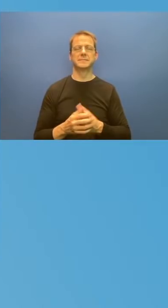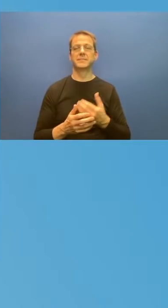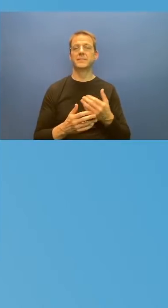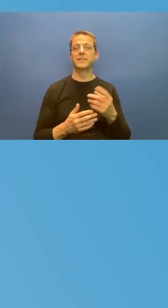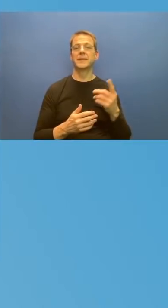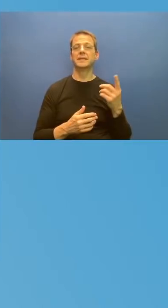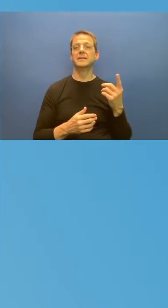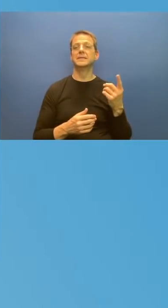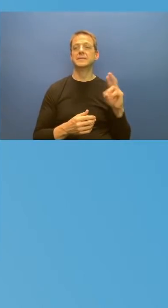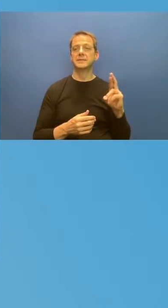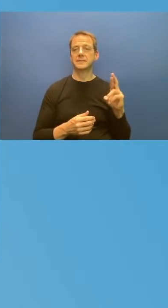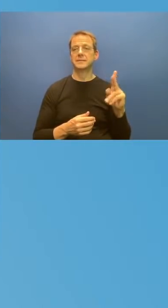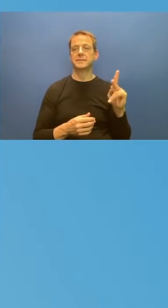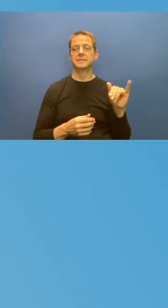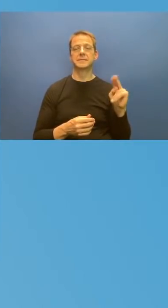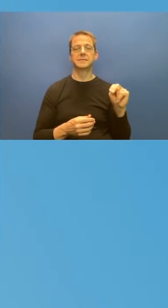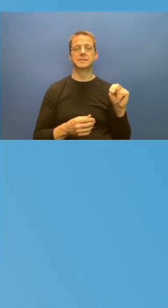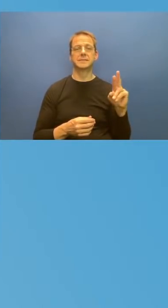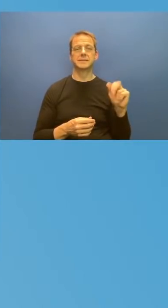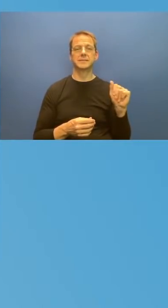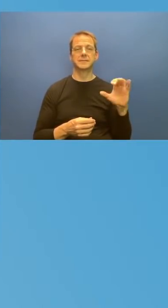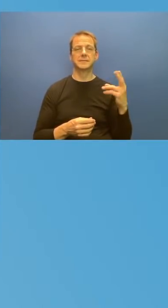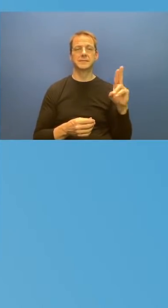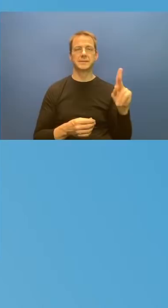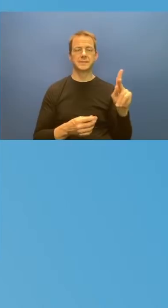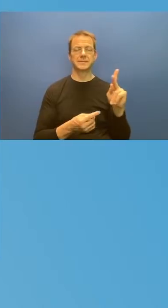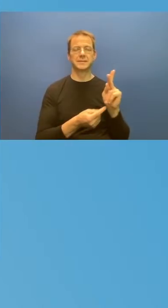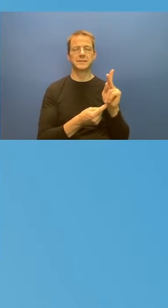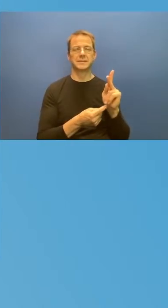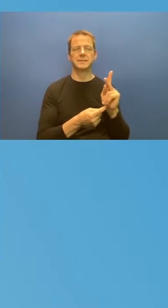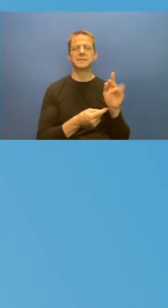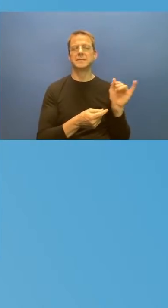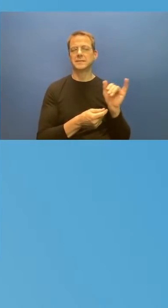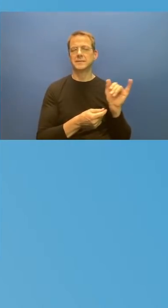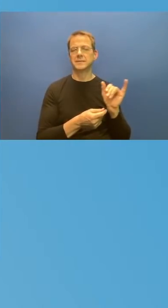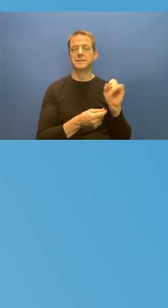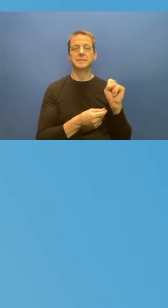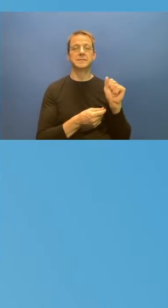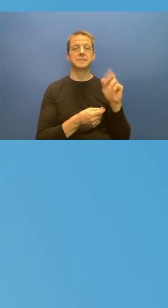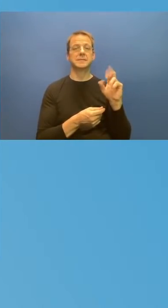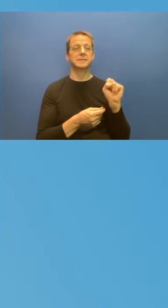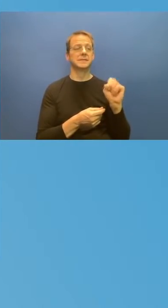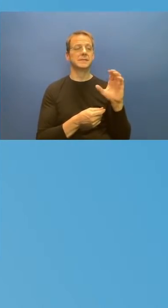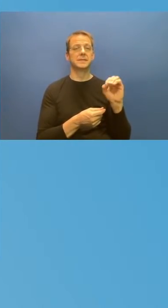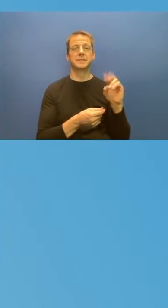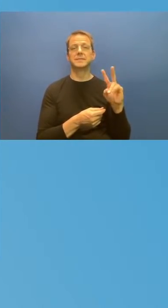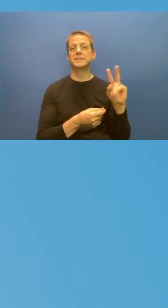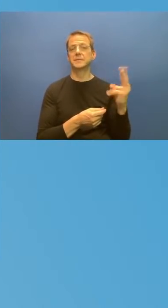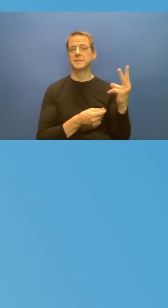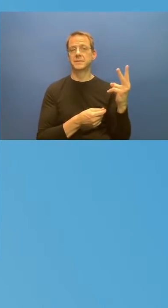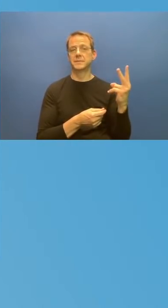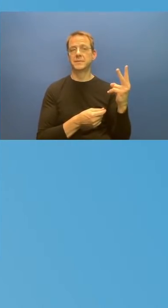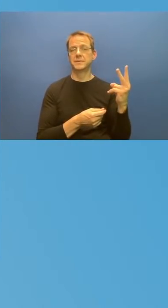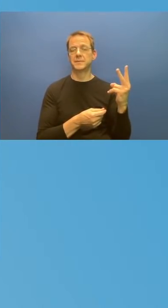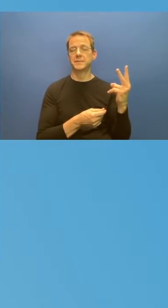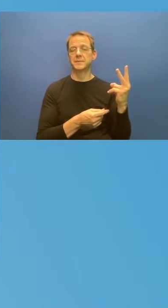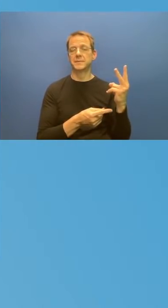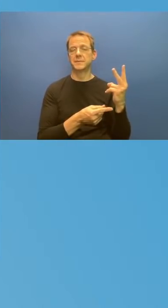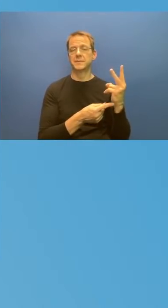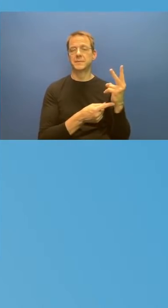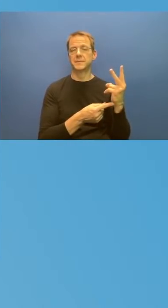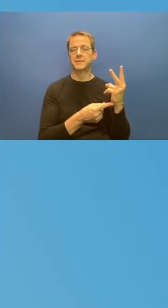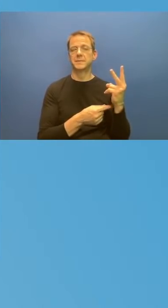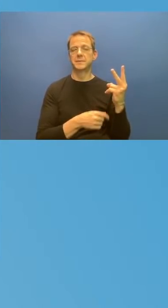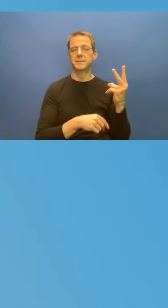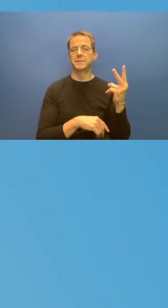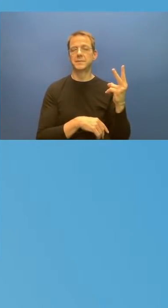Health standpoint, is this is not a virus that is solely unique to humans either. And that's another aspect